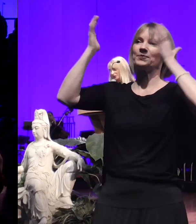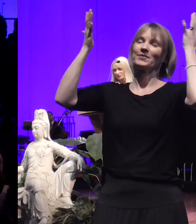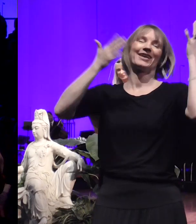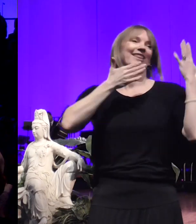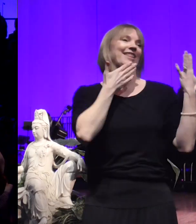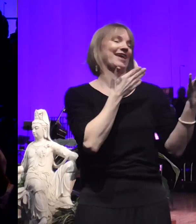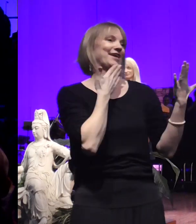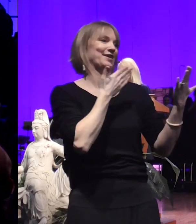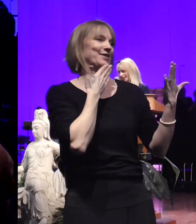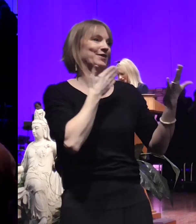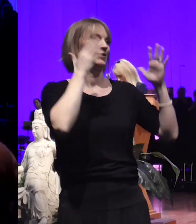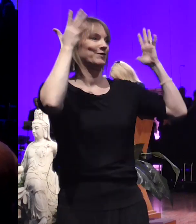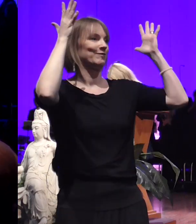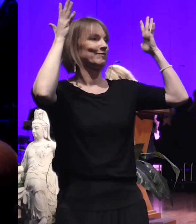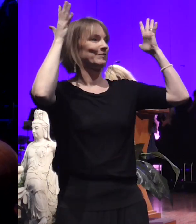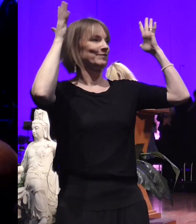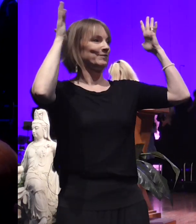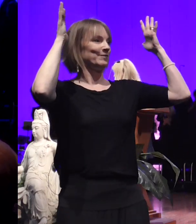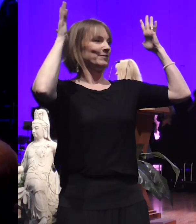Thank you.